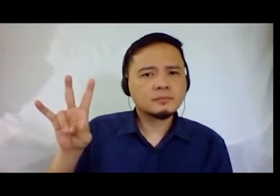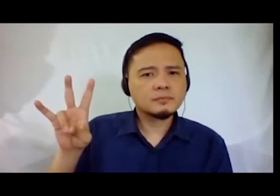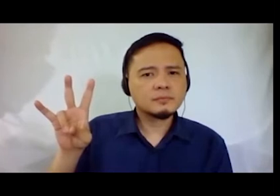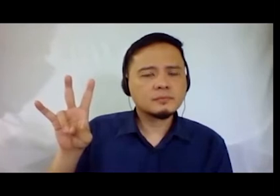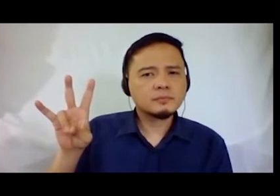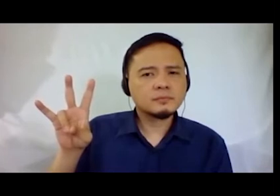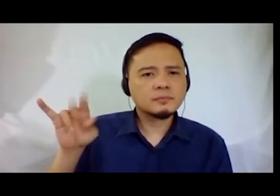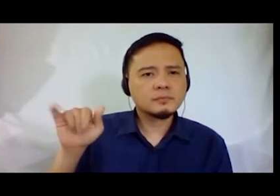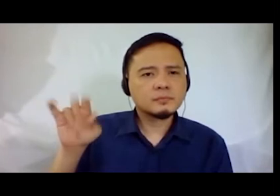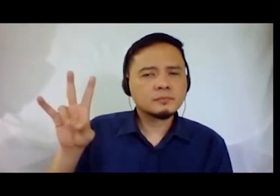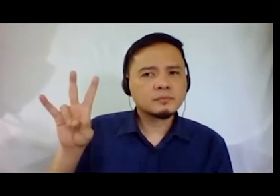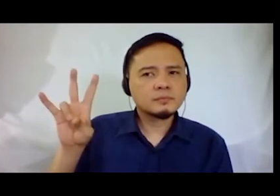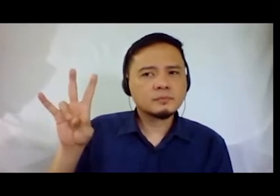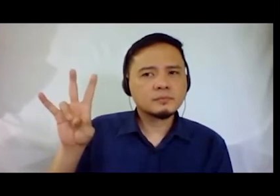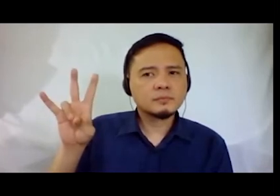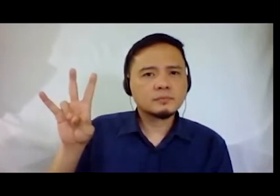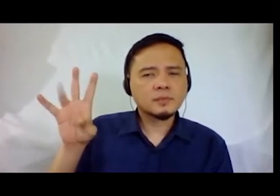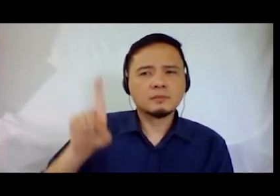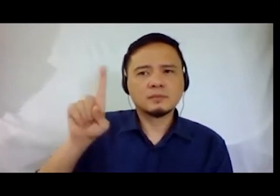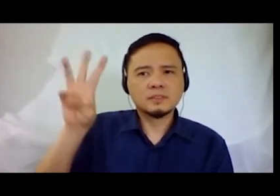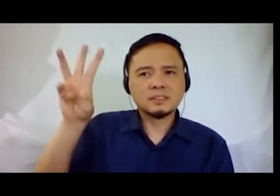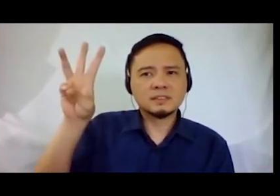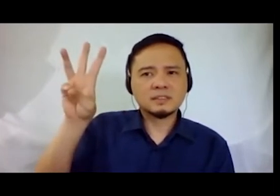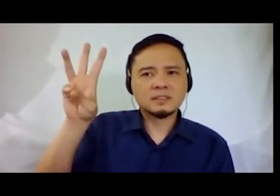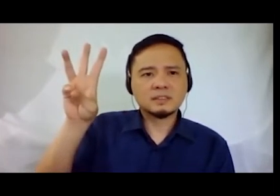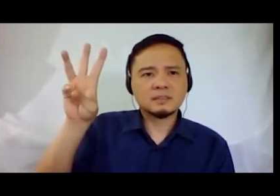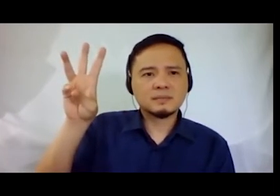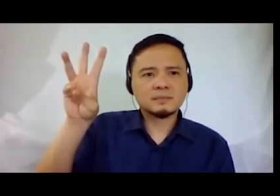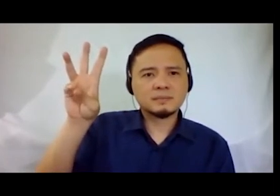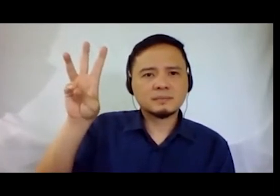Yeah, okay, go back up to number 6.